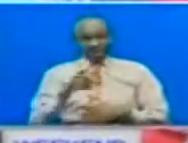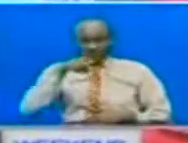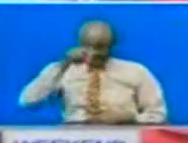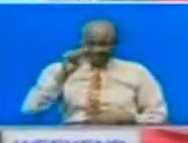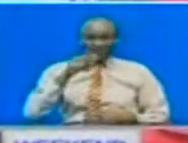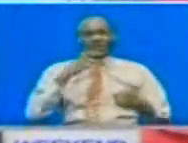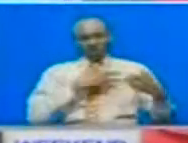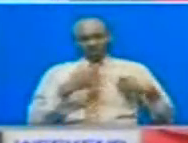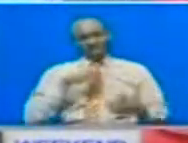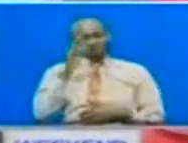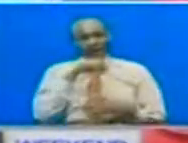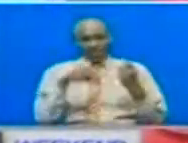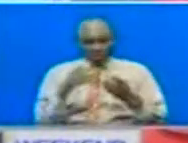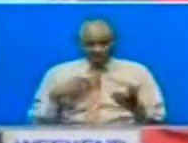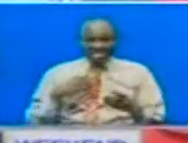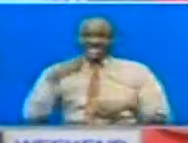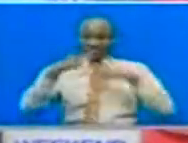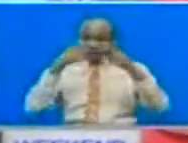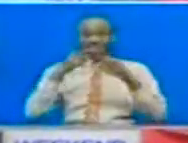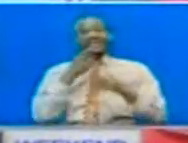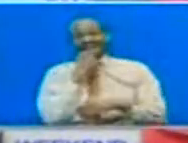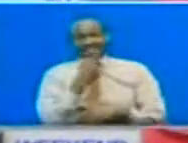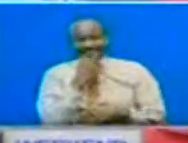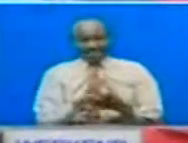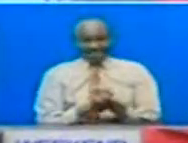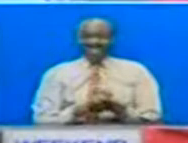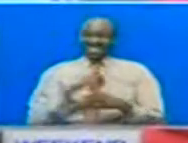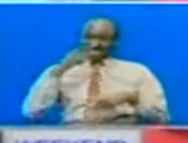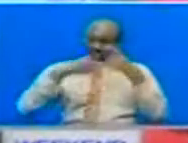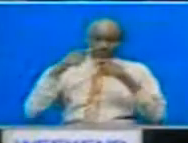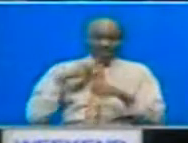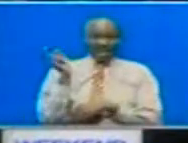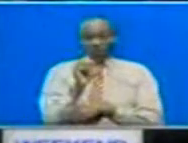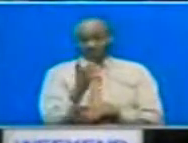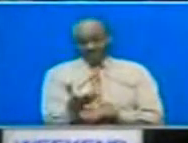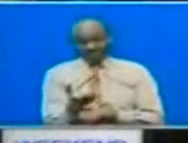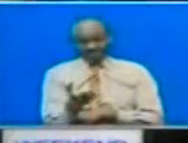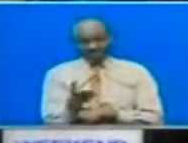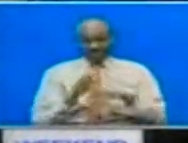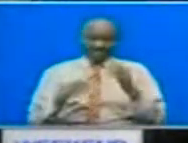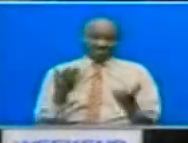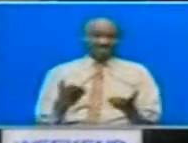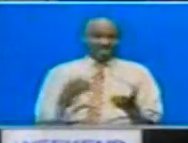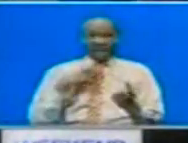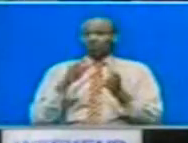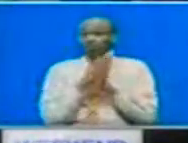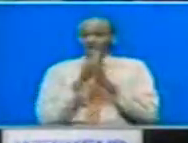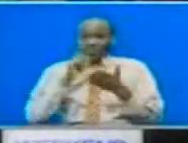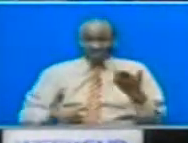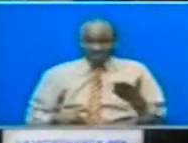more concerned about developing Nyanza than developing Nairobi. And the moral of the story